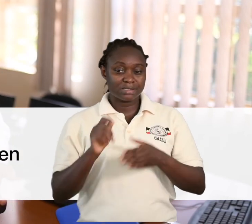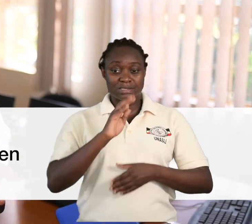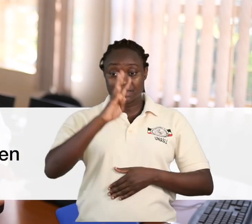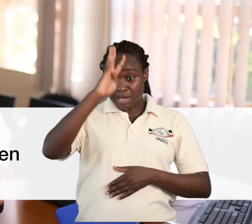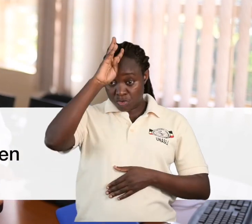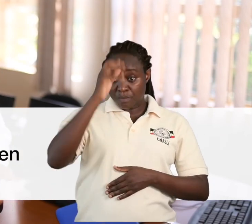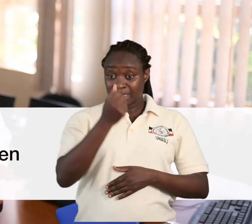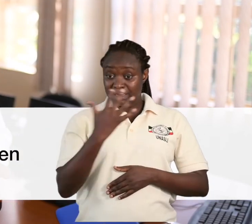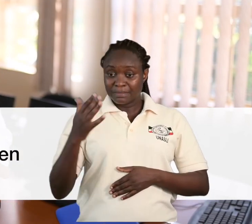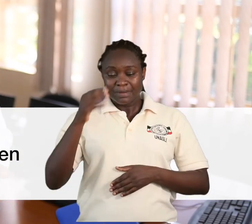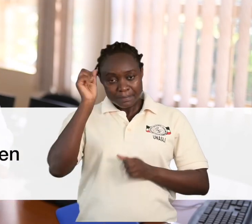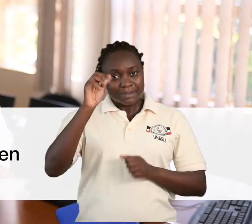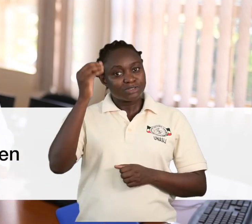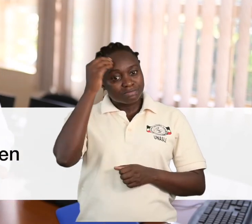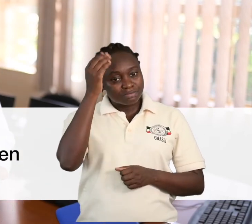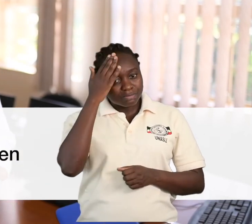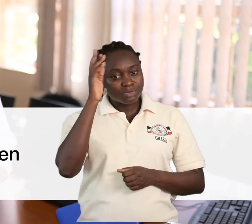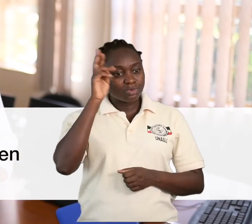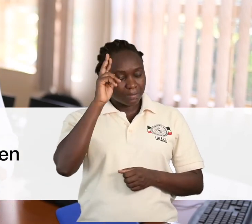it.